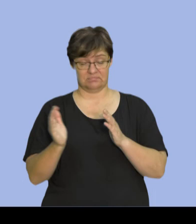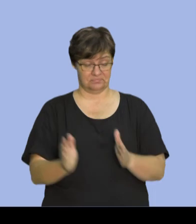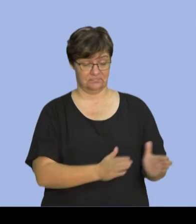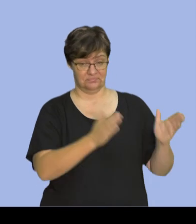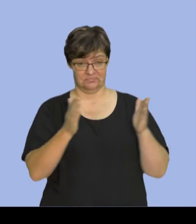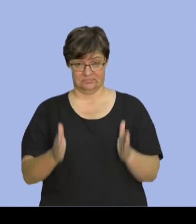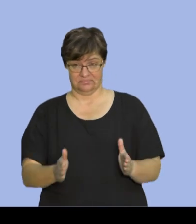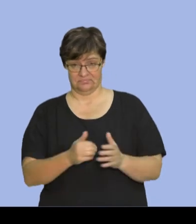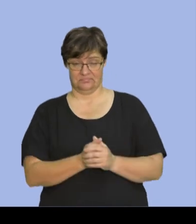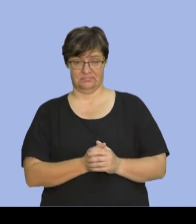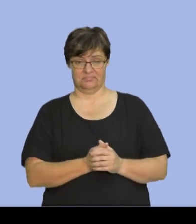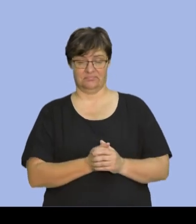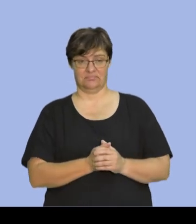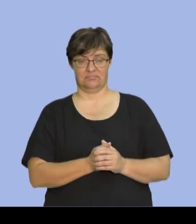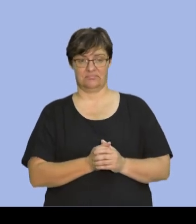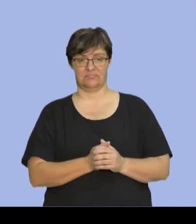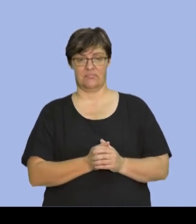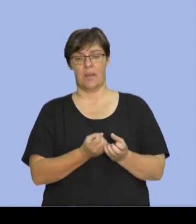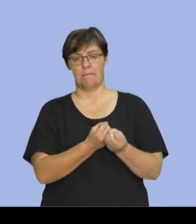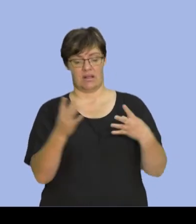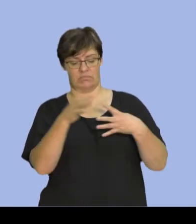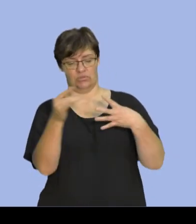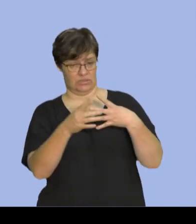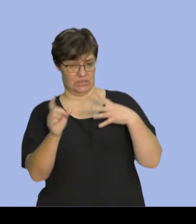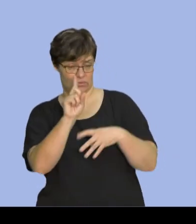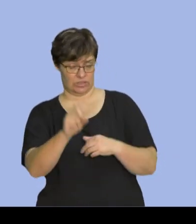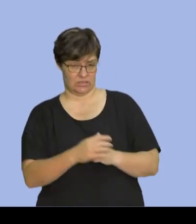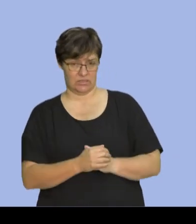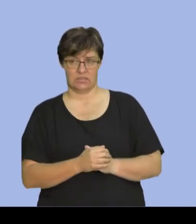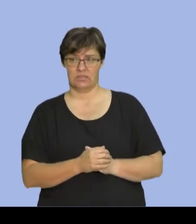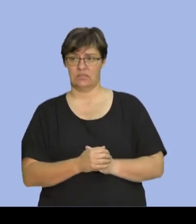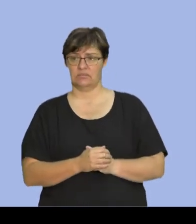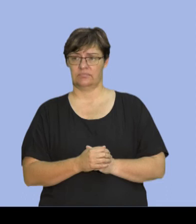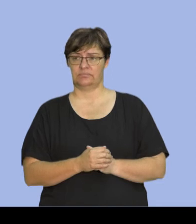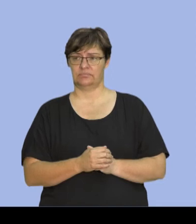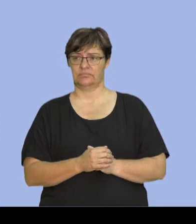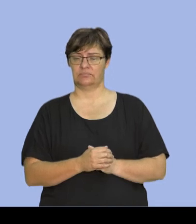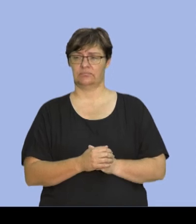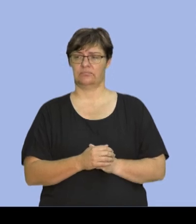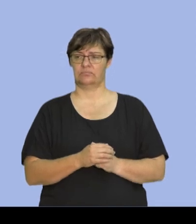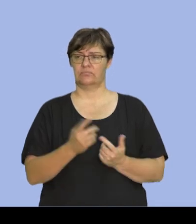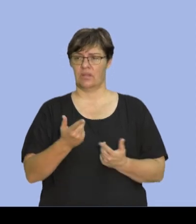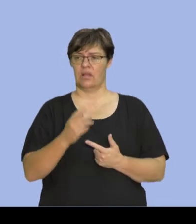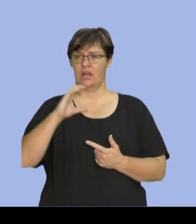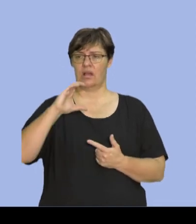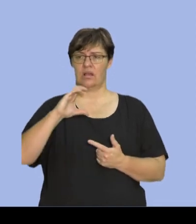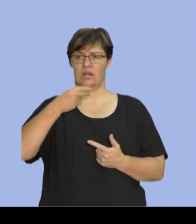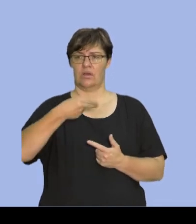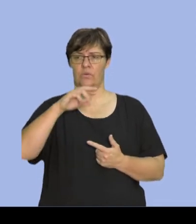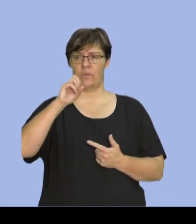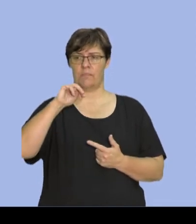to the next multiple choice question. Chromatin network untangles,